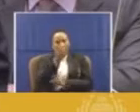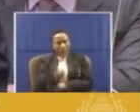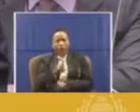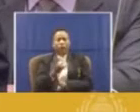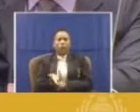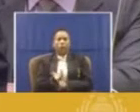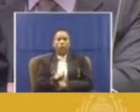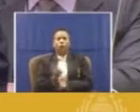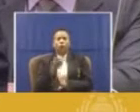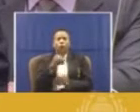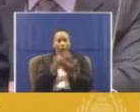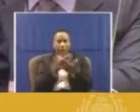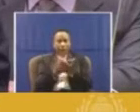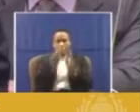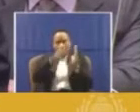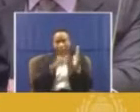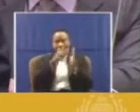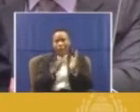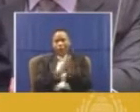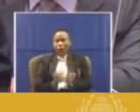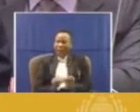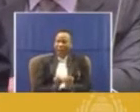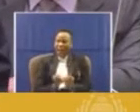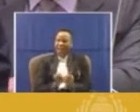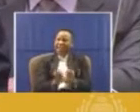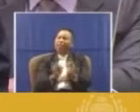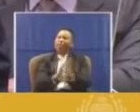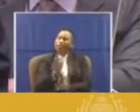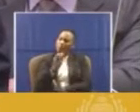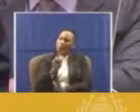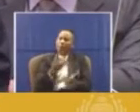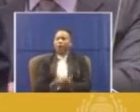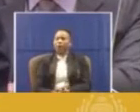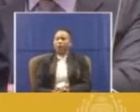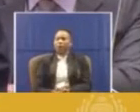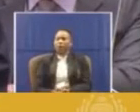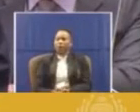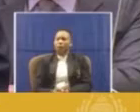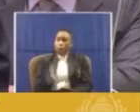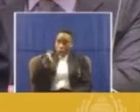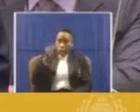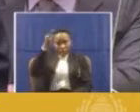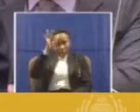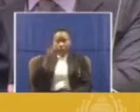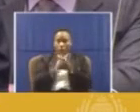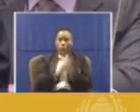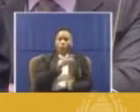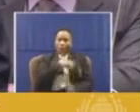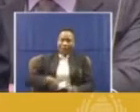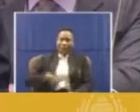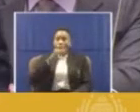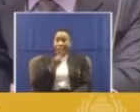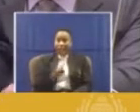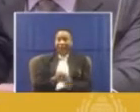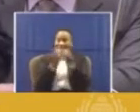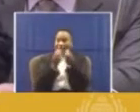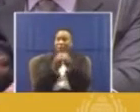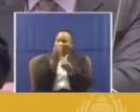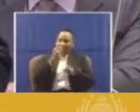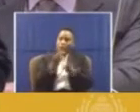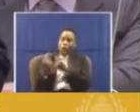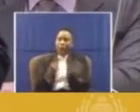to send the message of urgency or SOS to government and to the president that something needs to be done